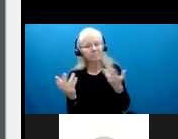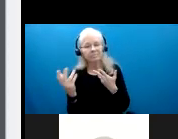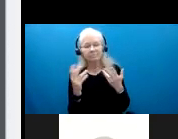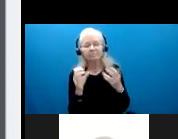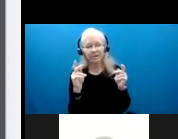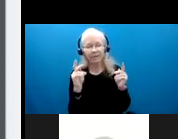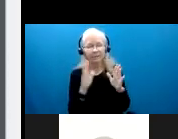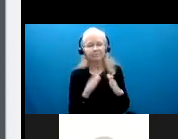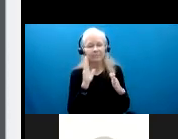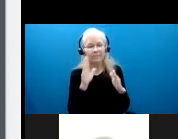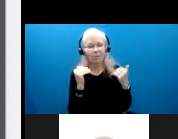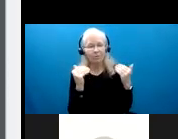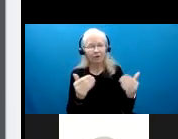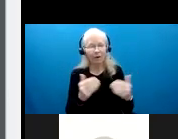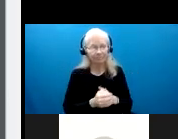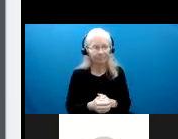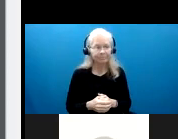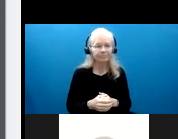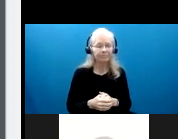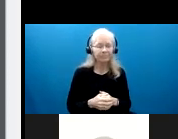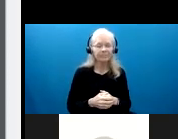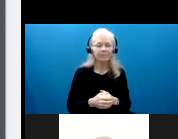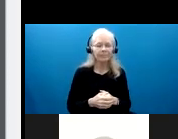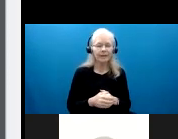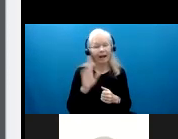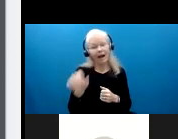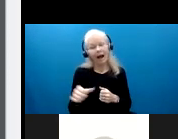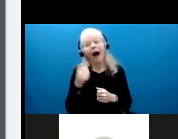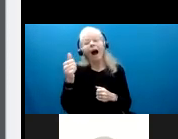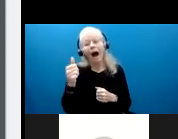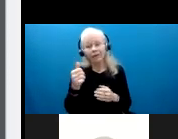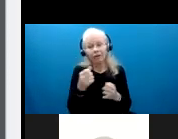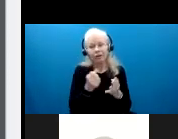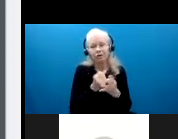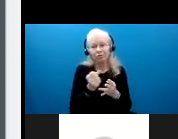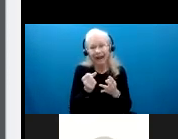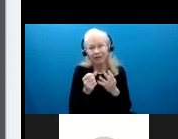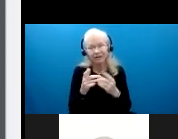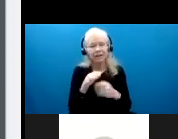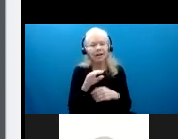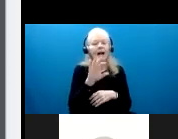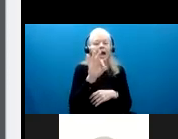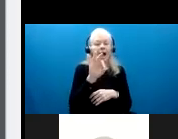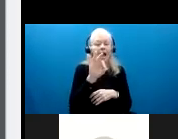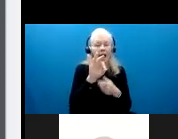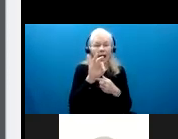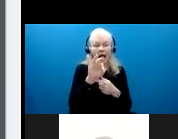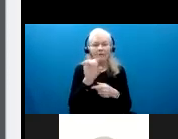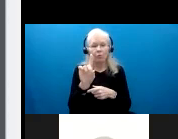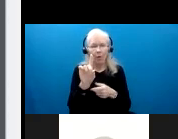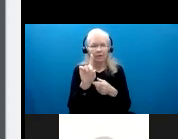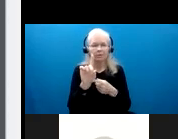Okay, I'm going to move on. Other strategies. So F1 has to do with legislative advocacy.